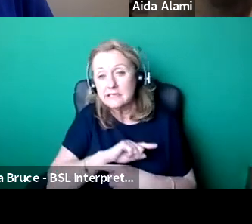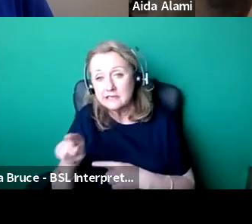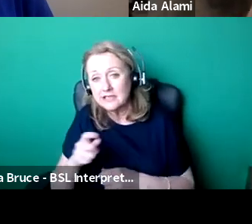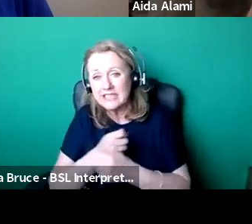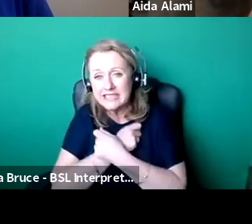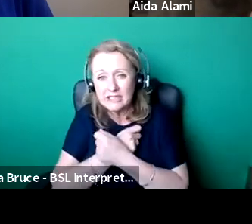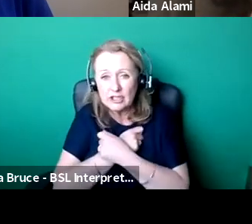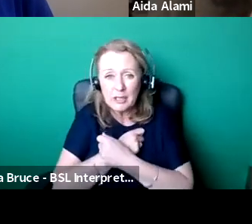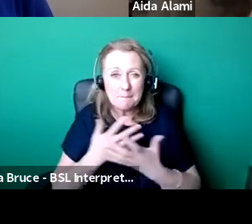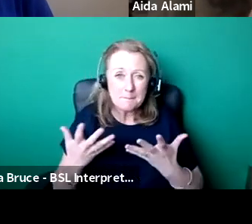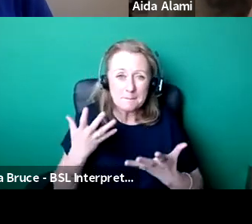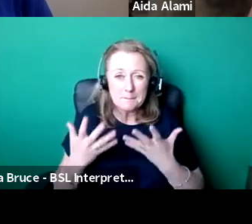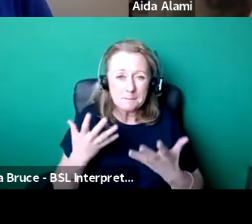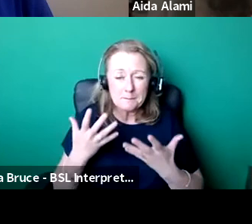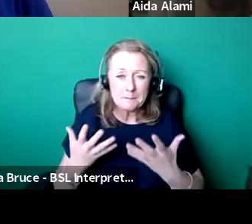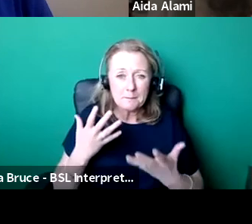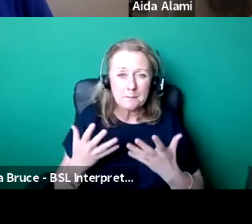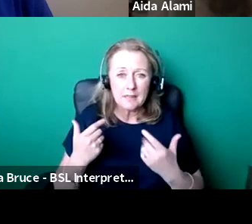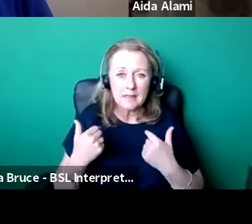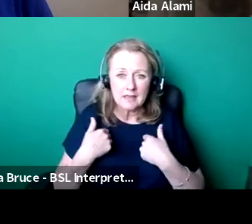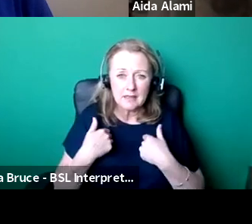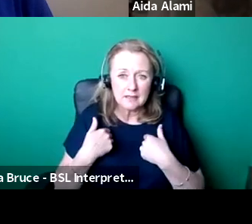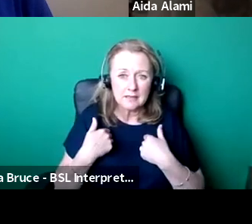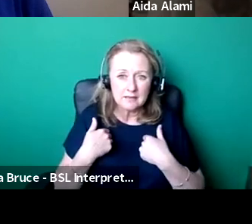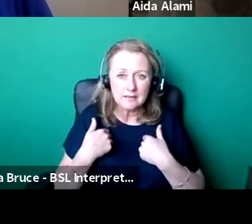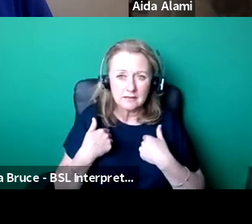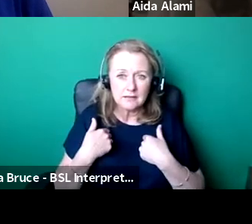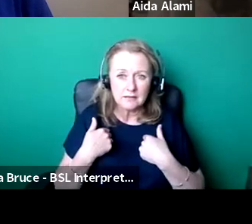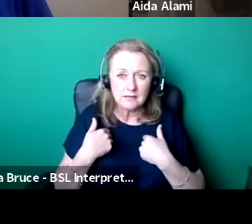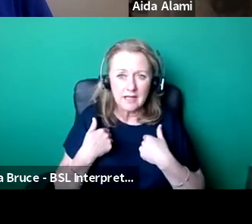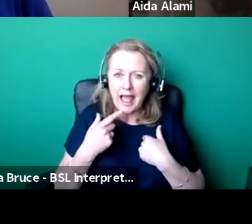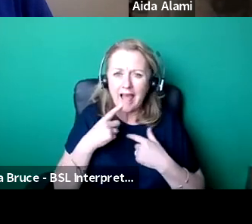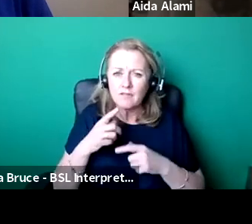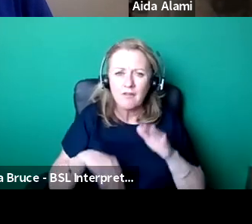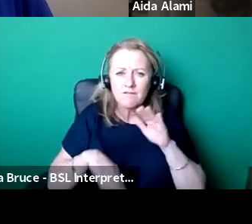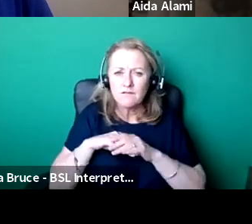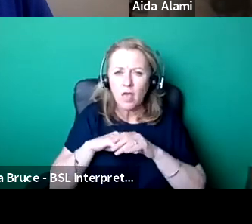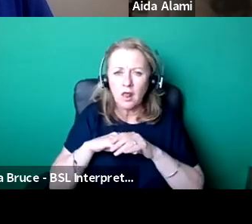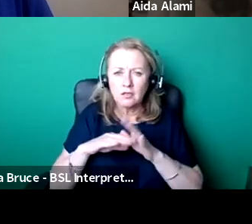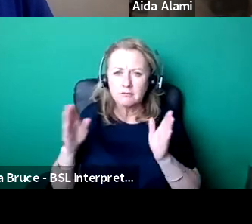I didn't like completely shut down this page because I'm still